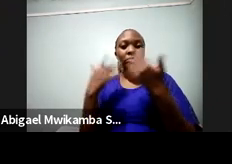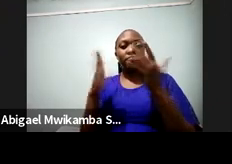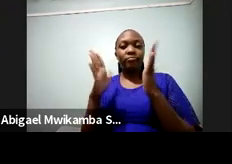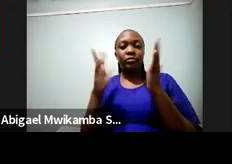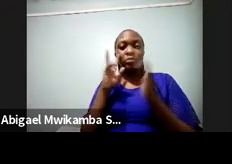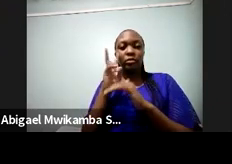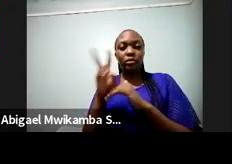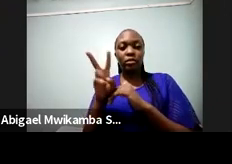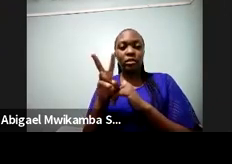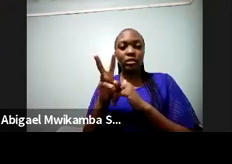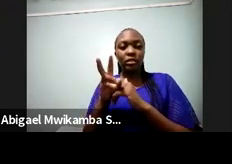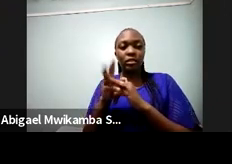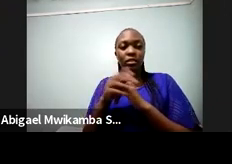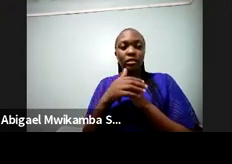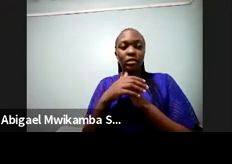time.